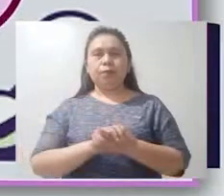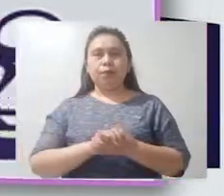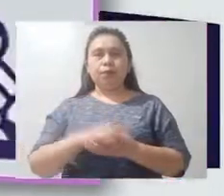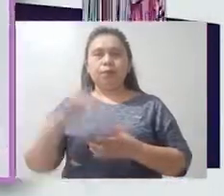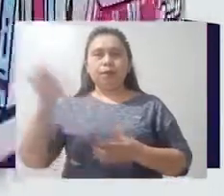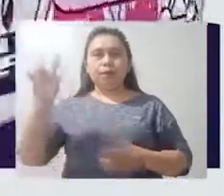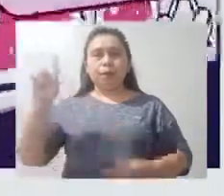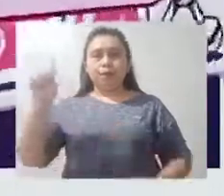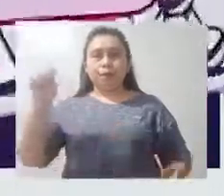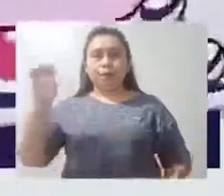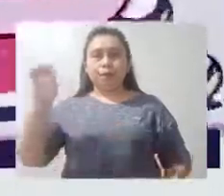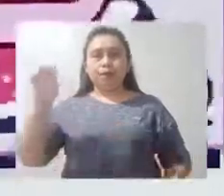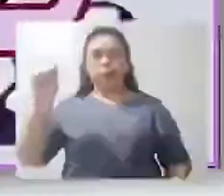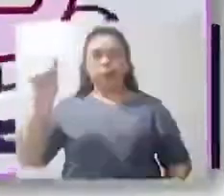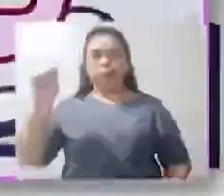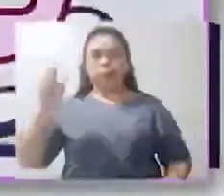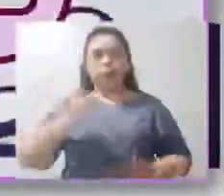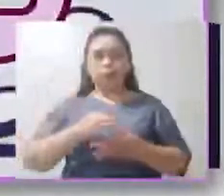test tubes,